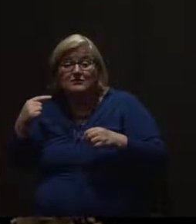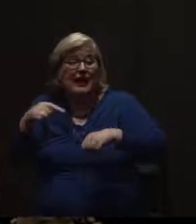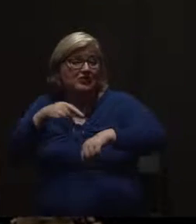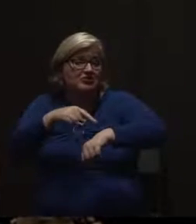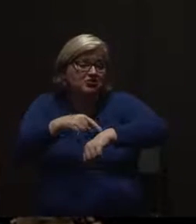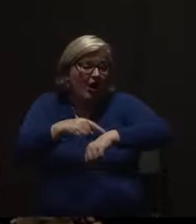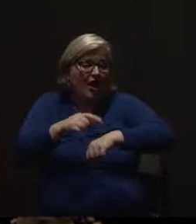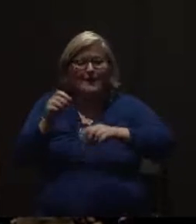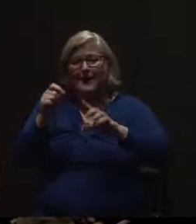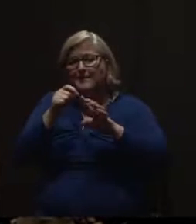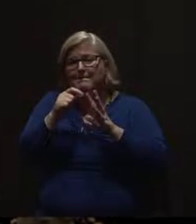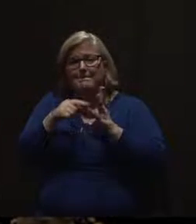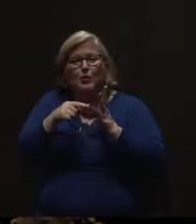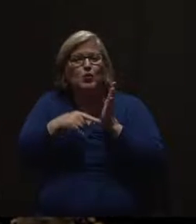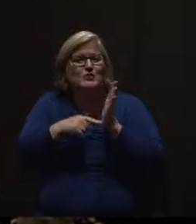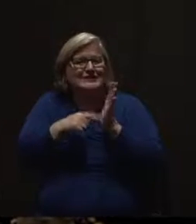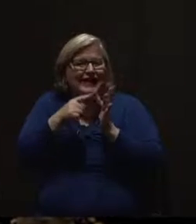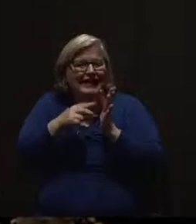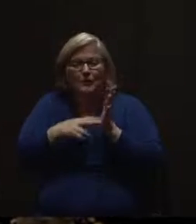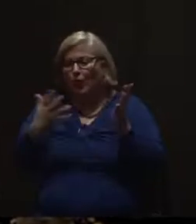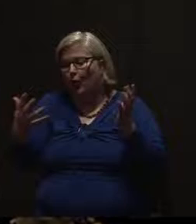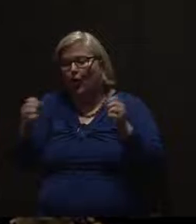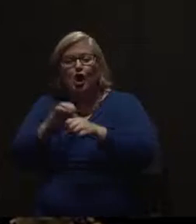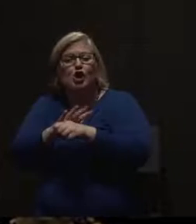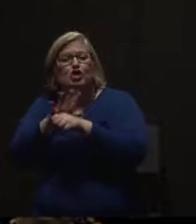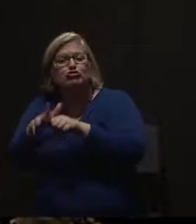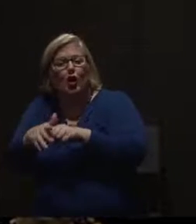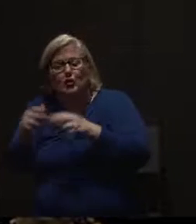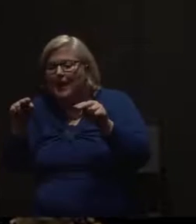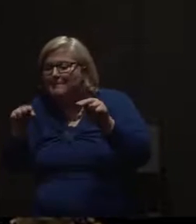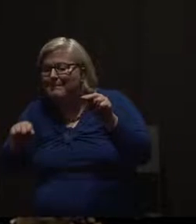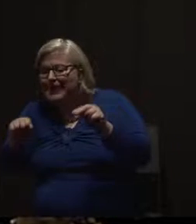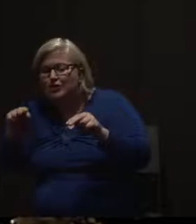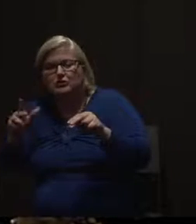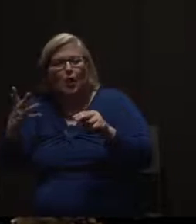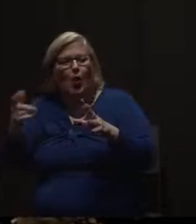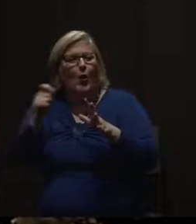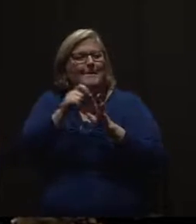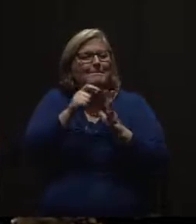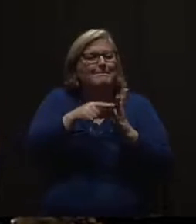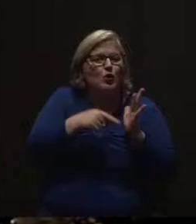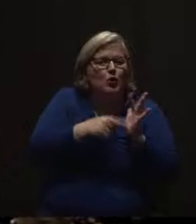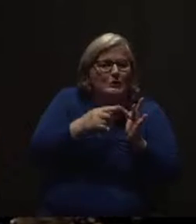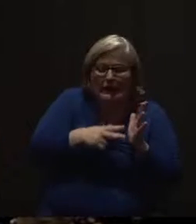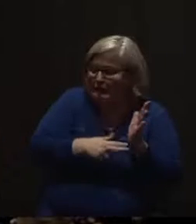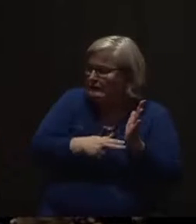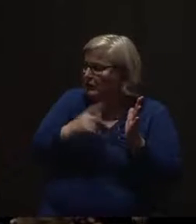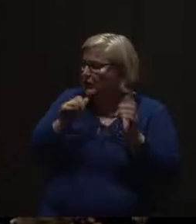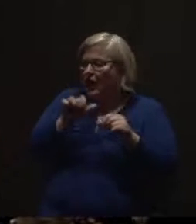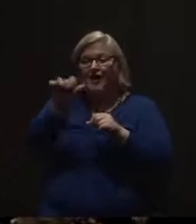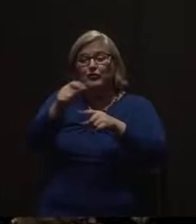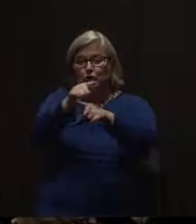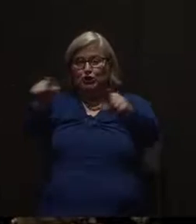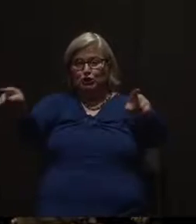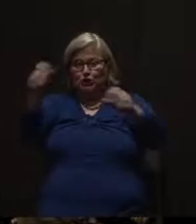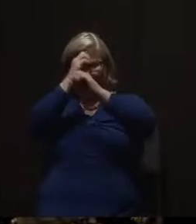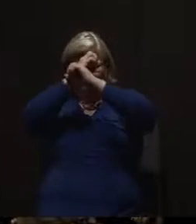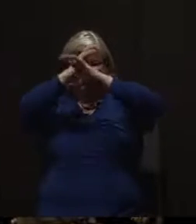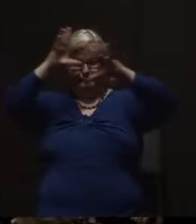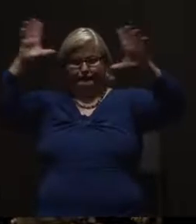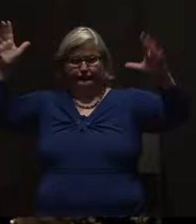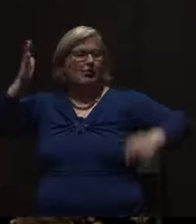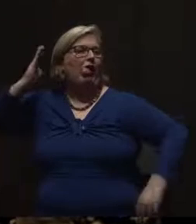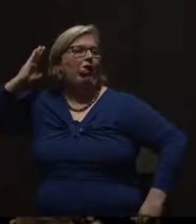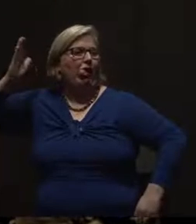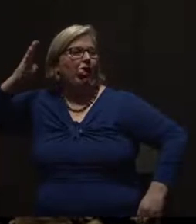and Putin and, oh, I've deleted Listrasia. And Putin. And afterwards, you'll all be able to rant about